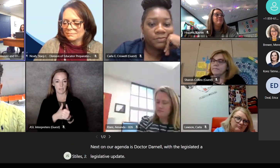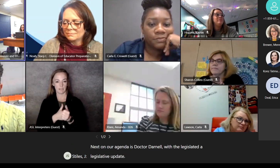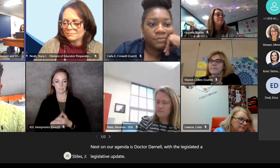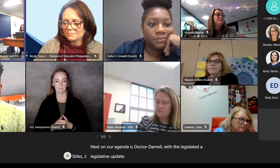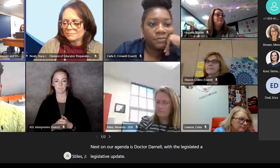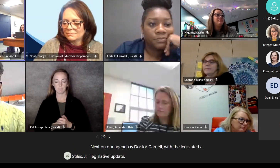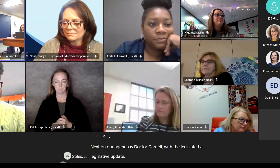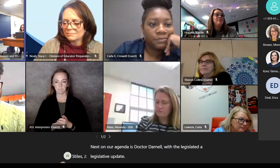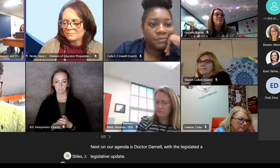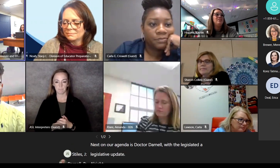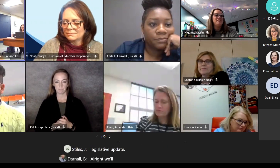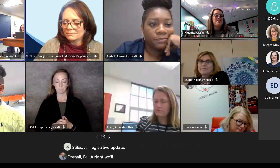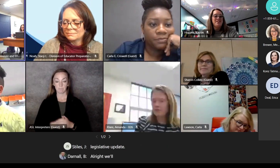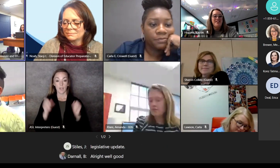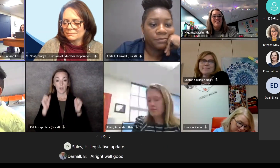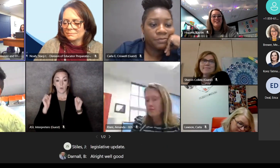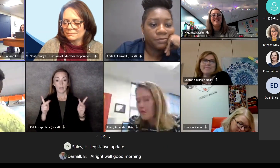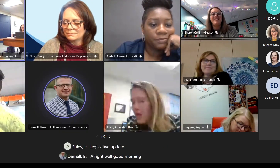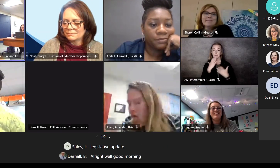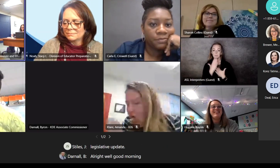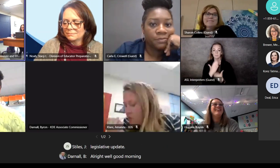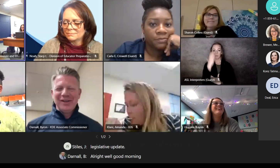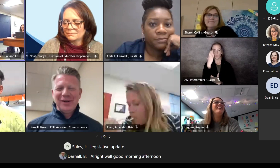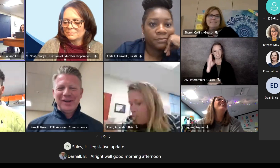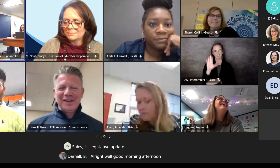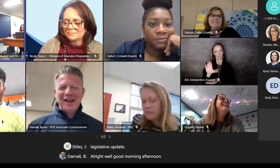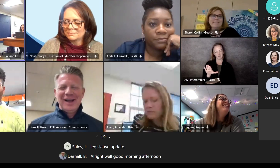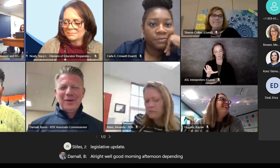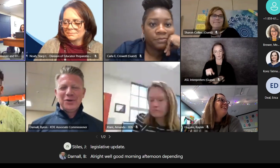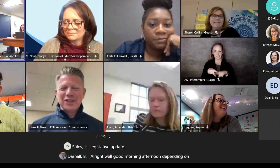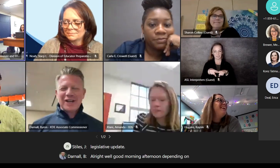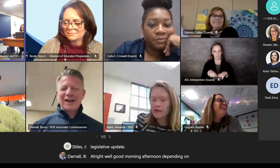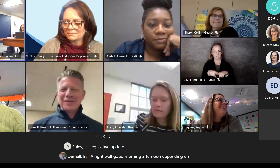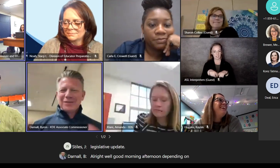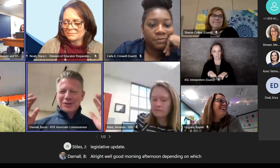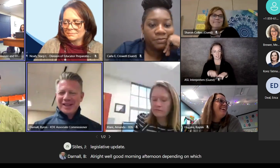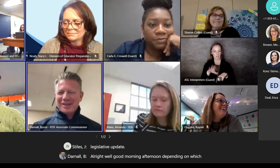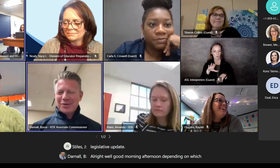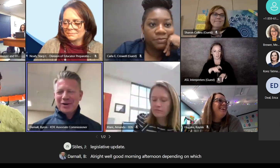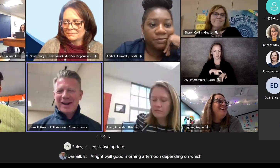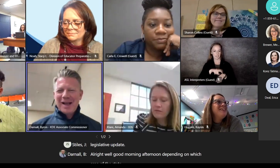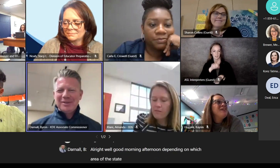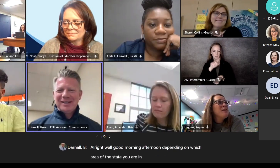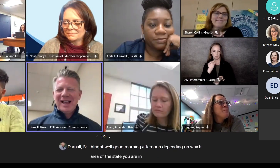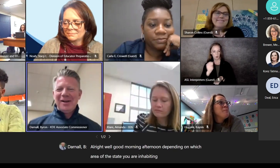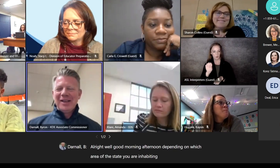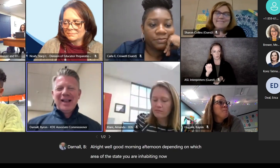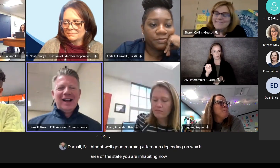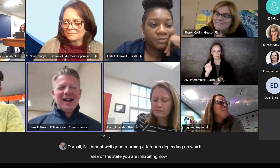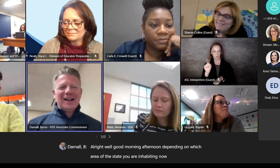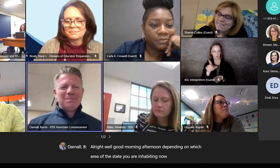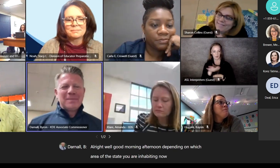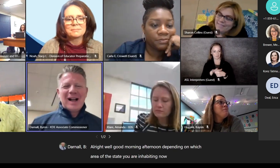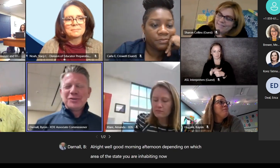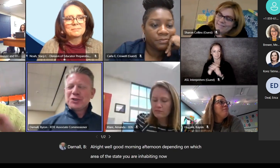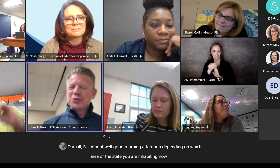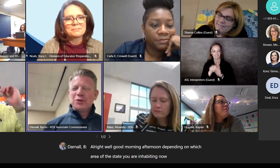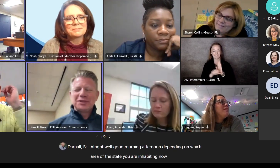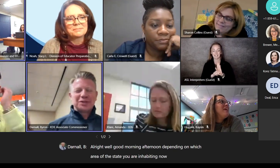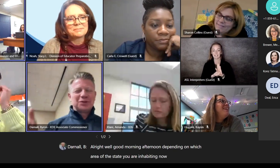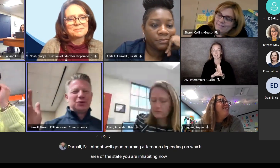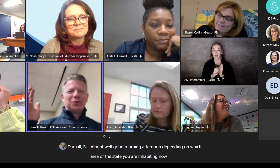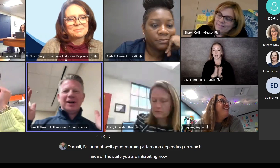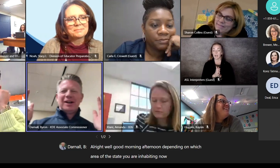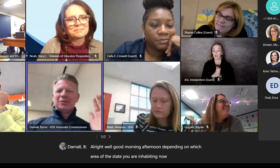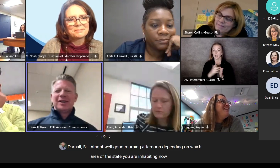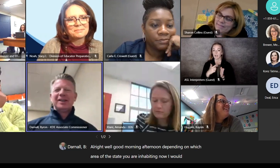All right. Well, good morning, afternoon, depending on which area of the state you're inhabiting now. I would just want